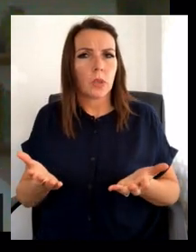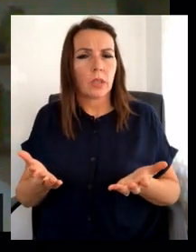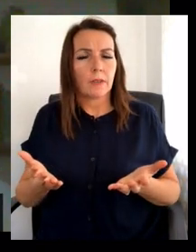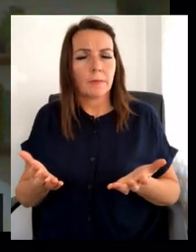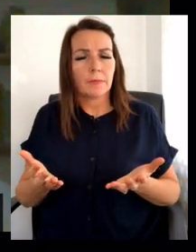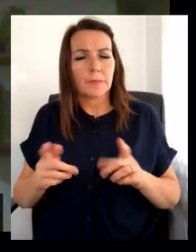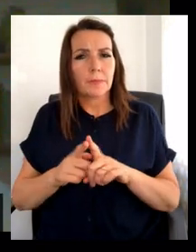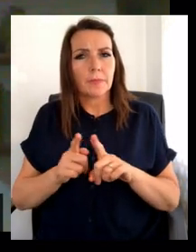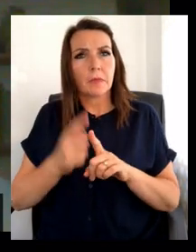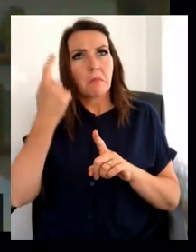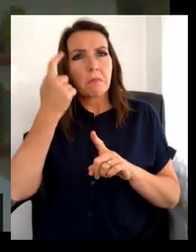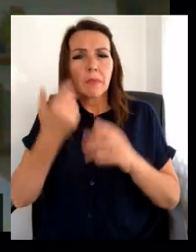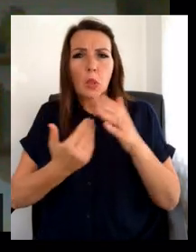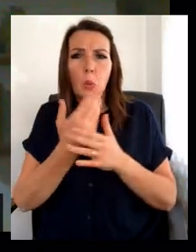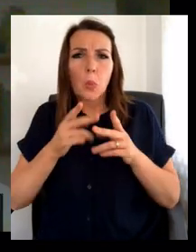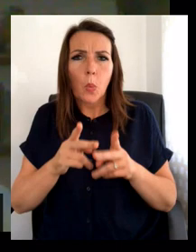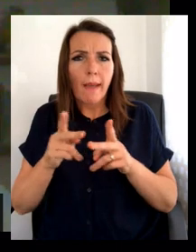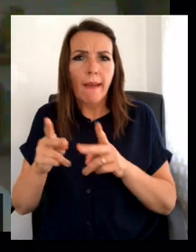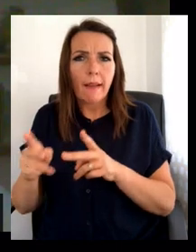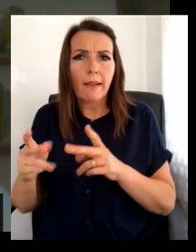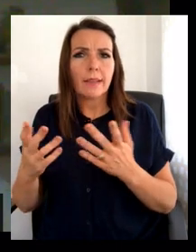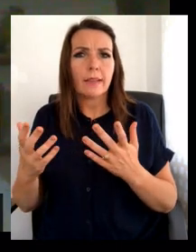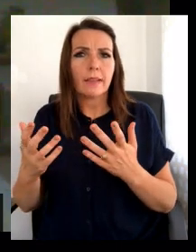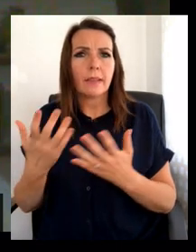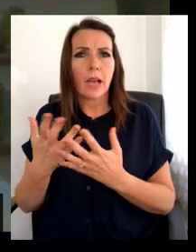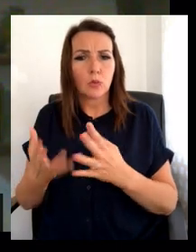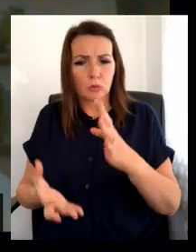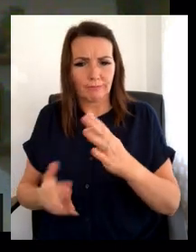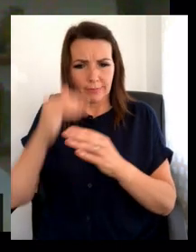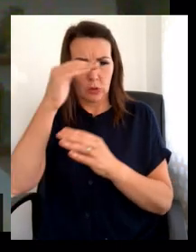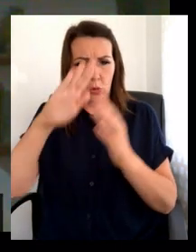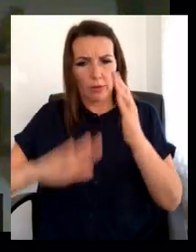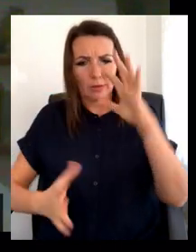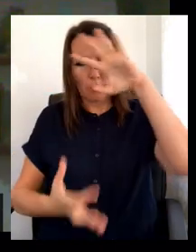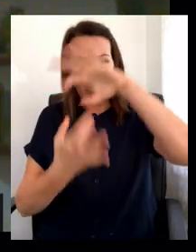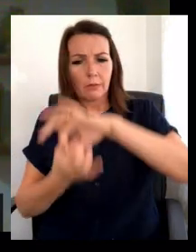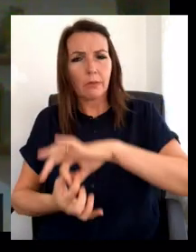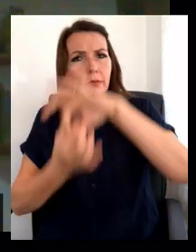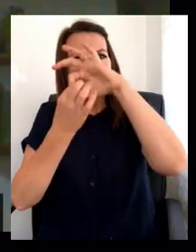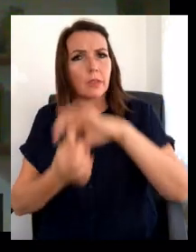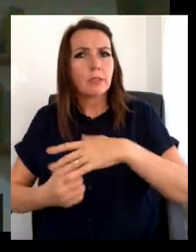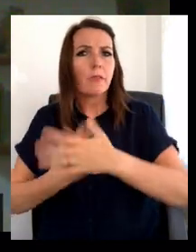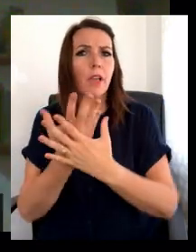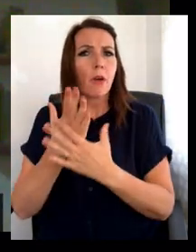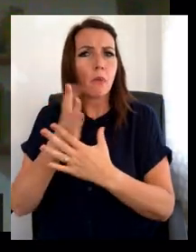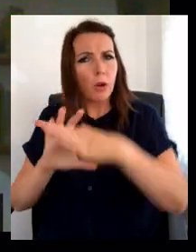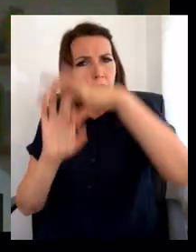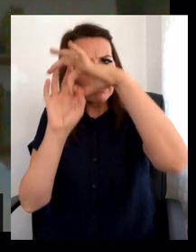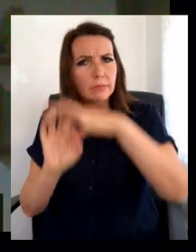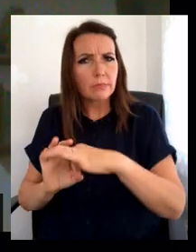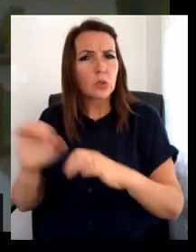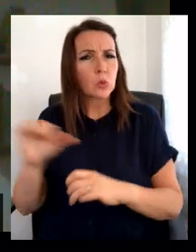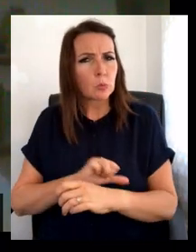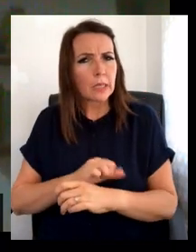ways for North and South to really interface around work, around the development of work. A lot of it is